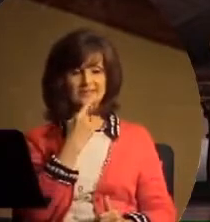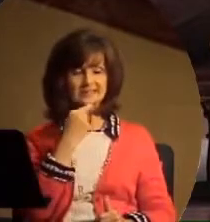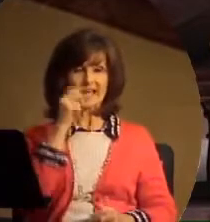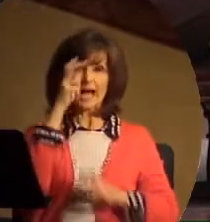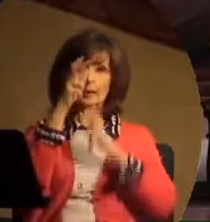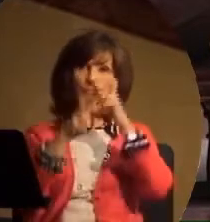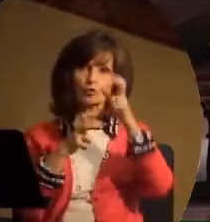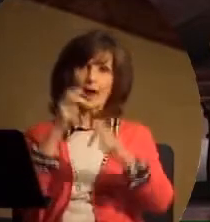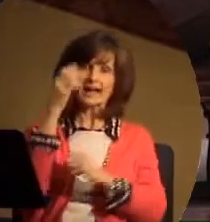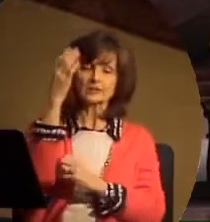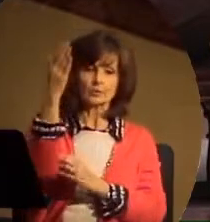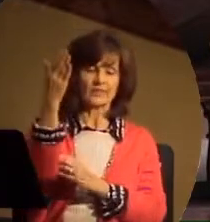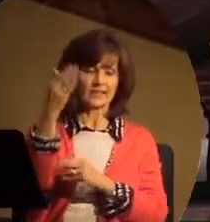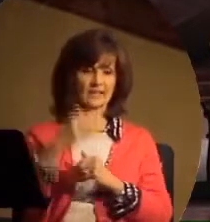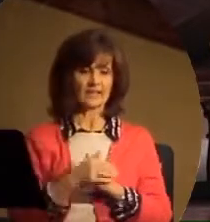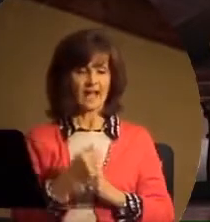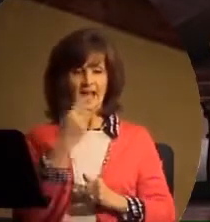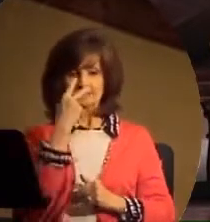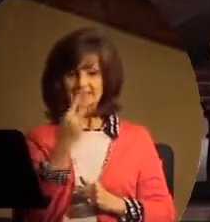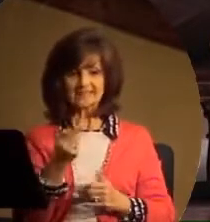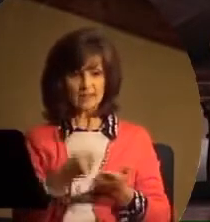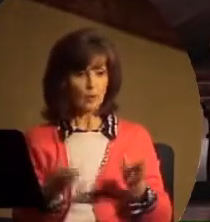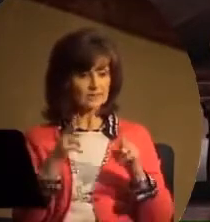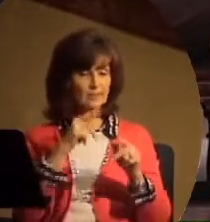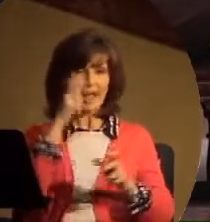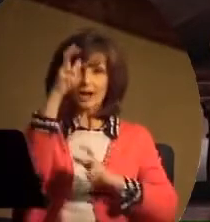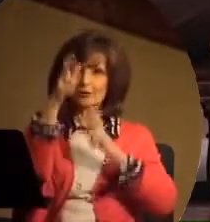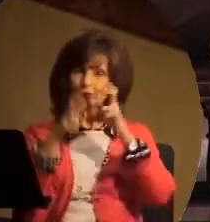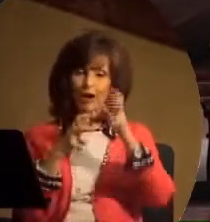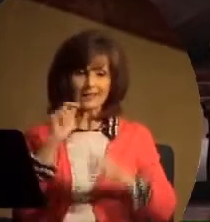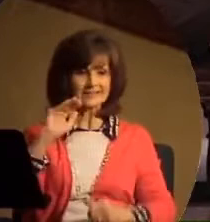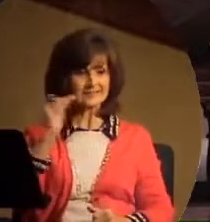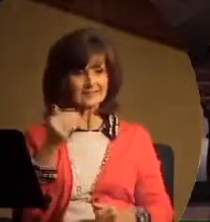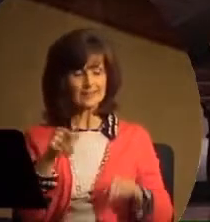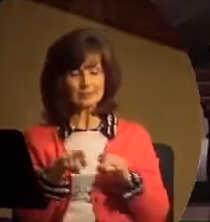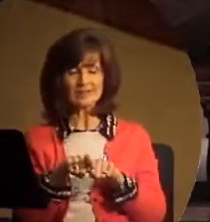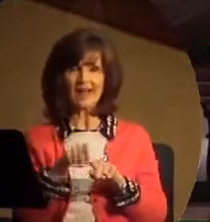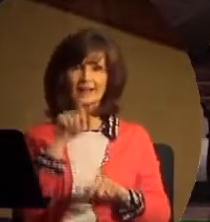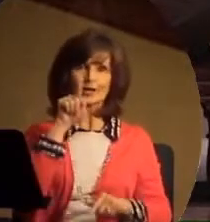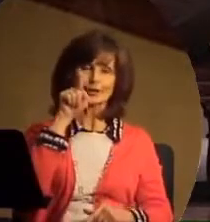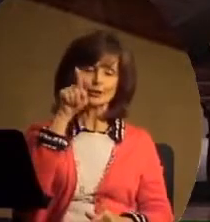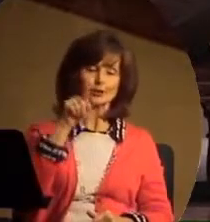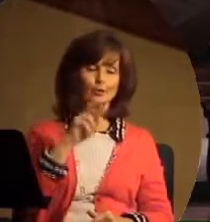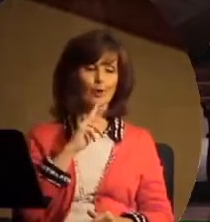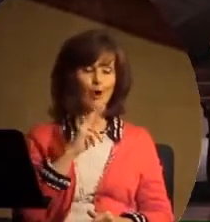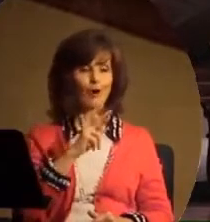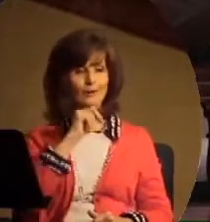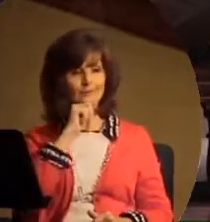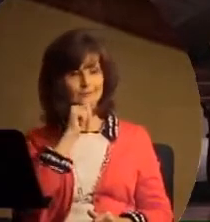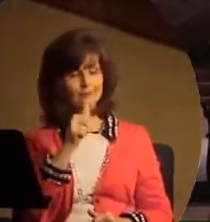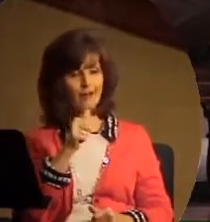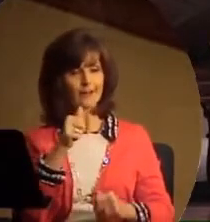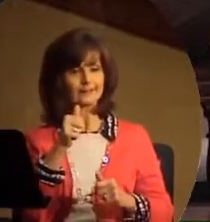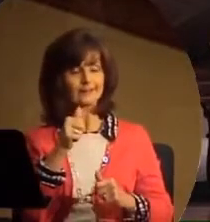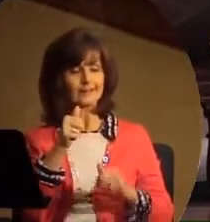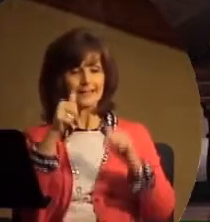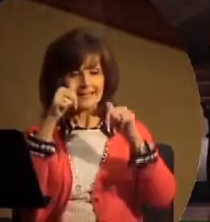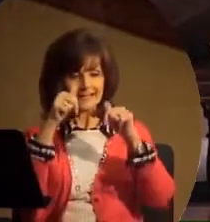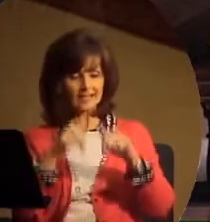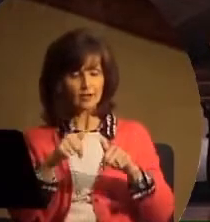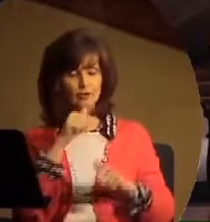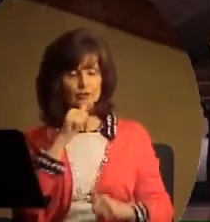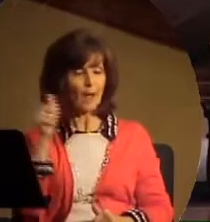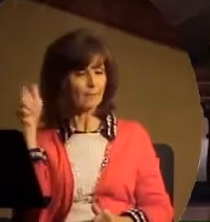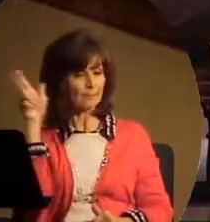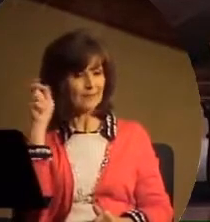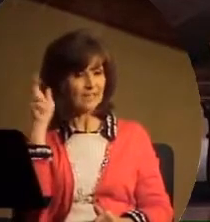thee. I'm seeing all this. I'm crying. It seems like you are not hearing. He